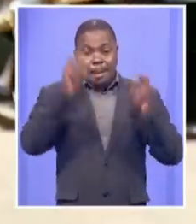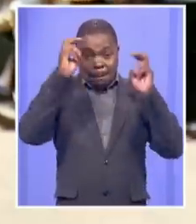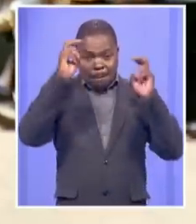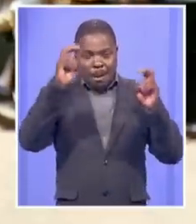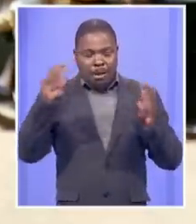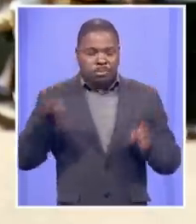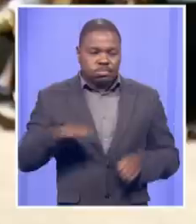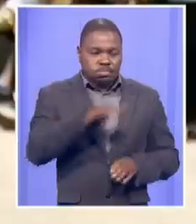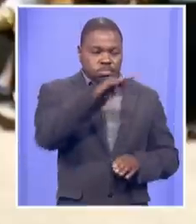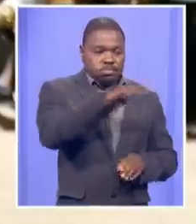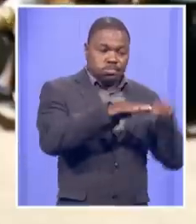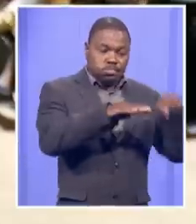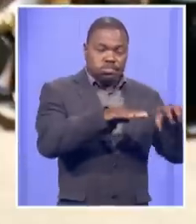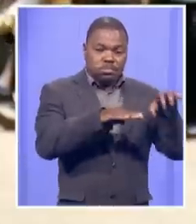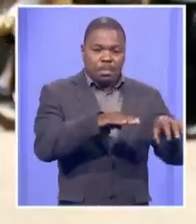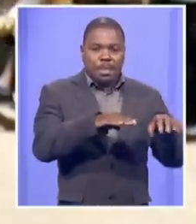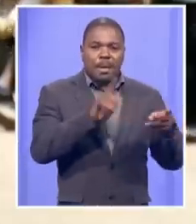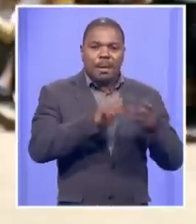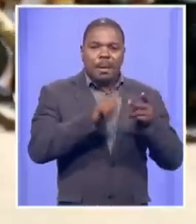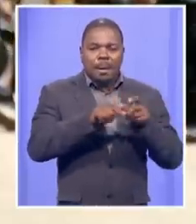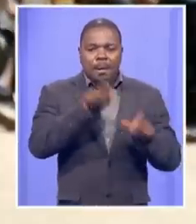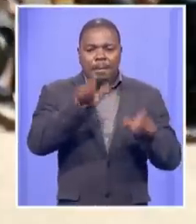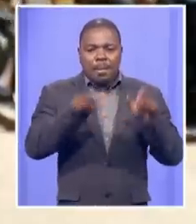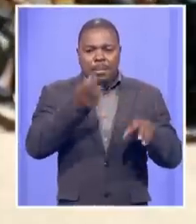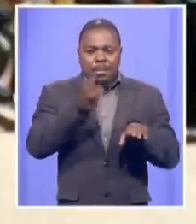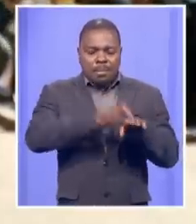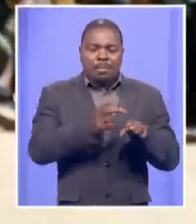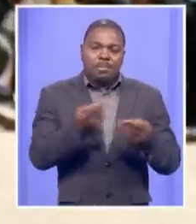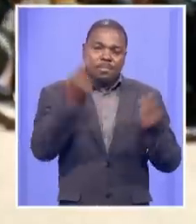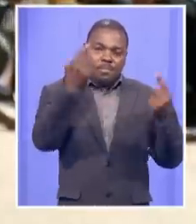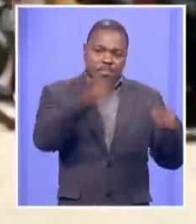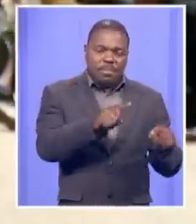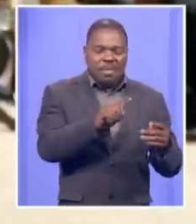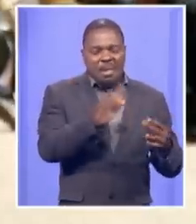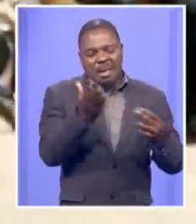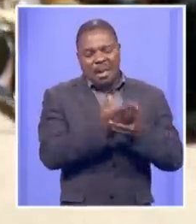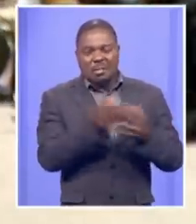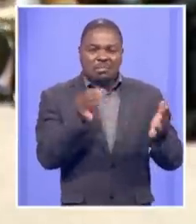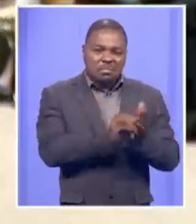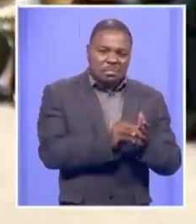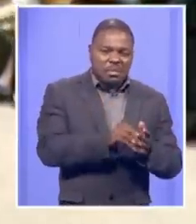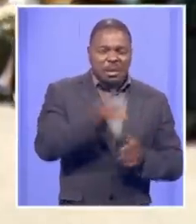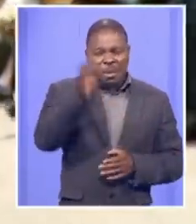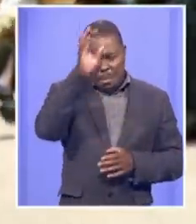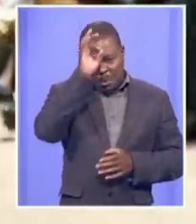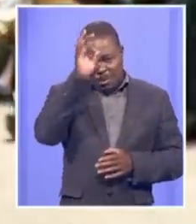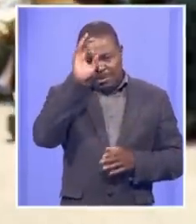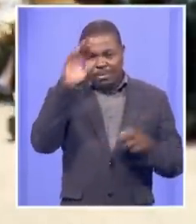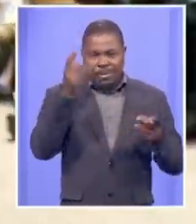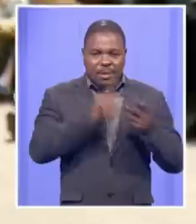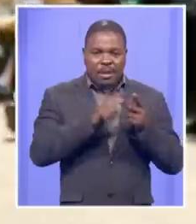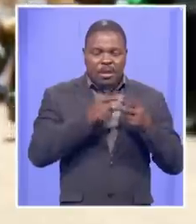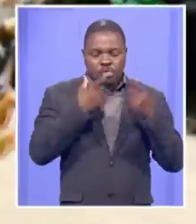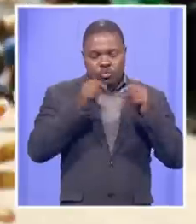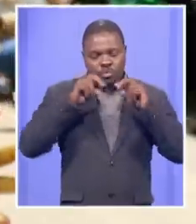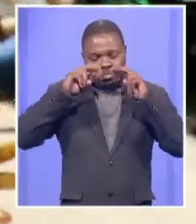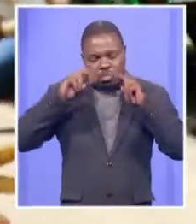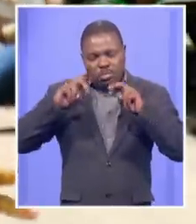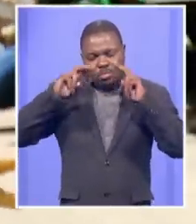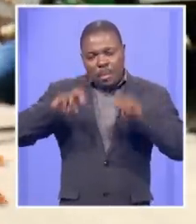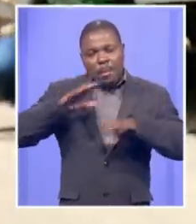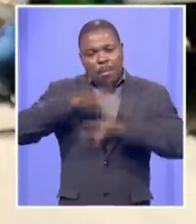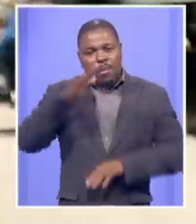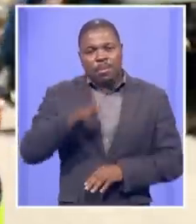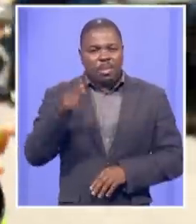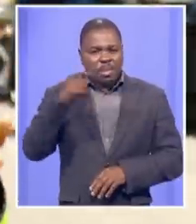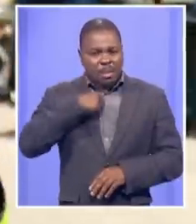here. Passengers are here to open, the cases, and police are supposed also doing that further investigation. You understand that